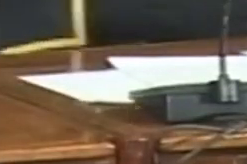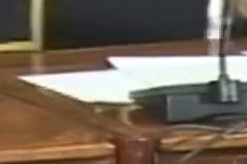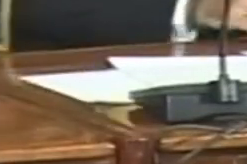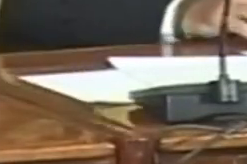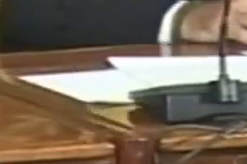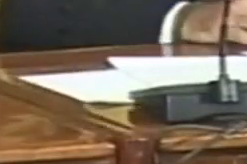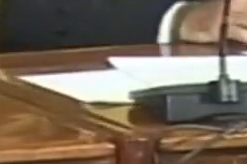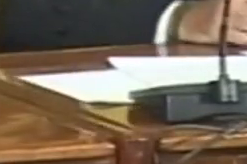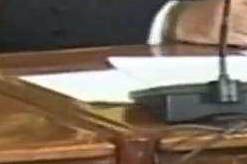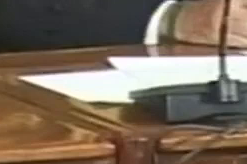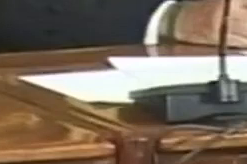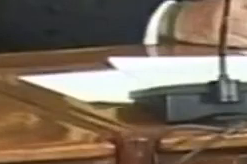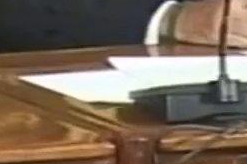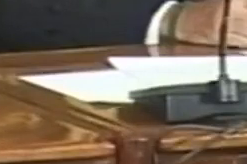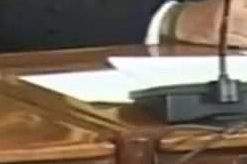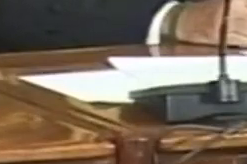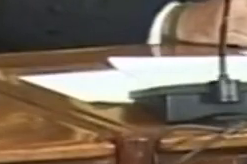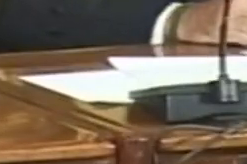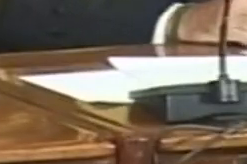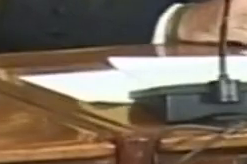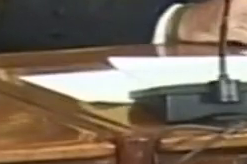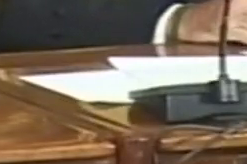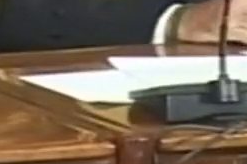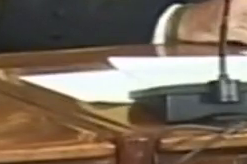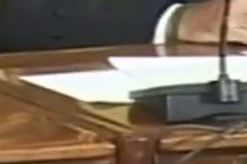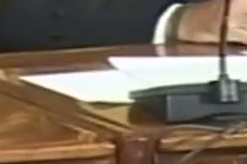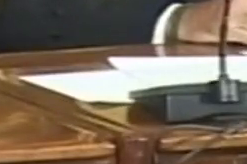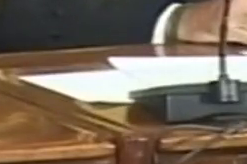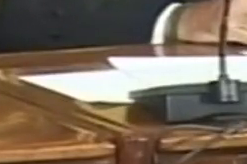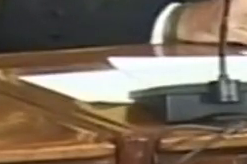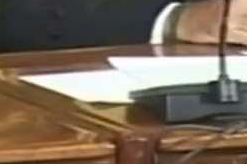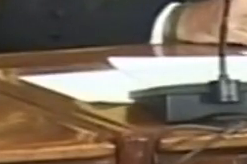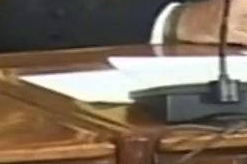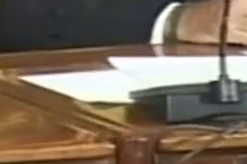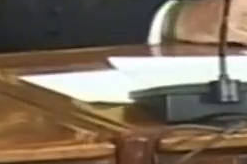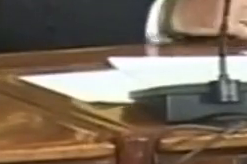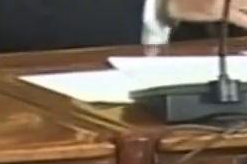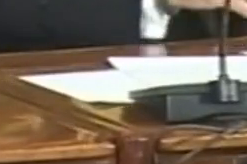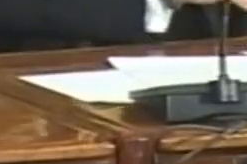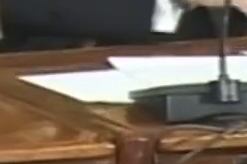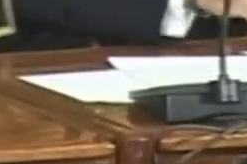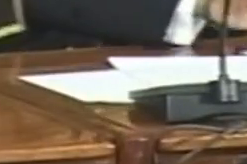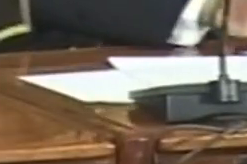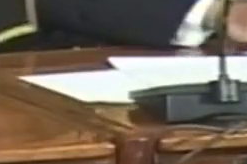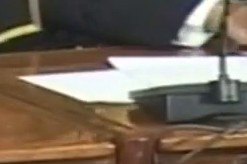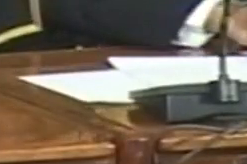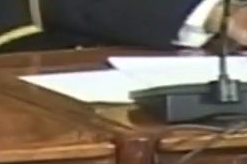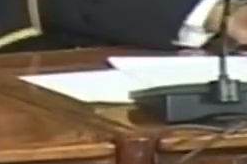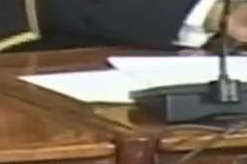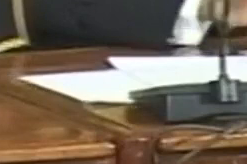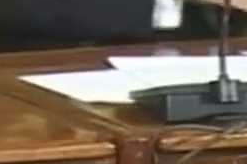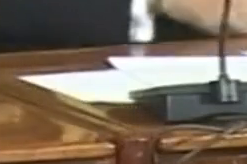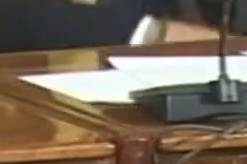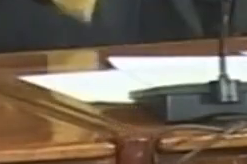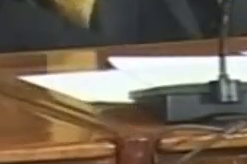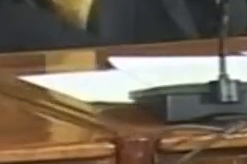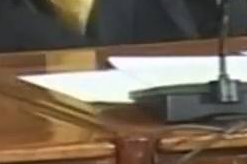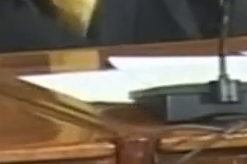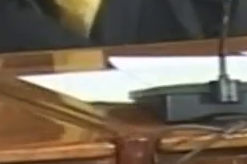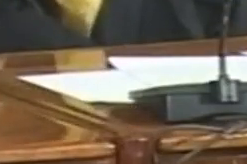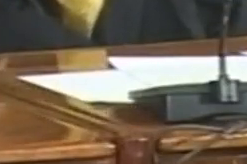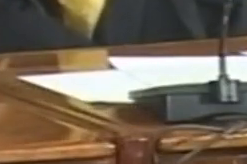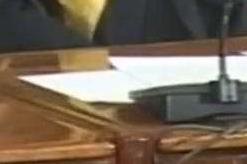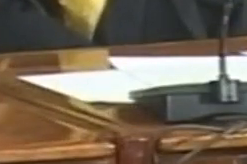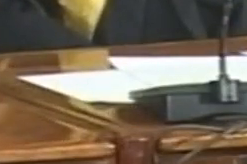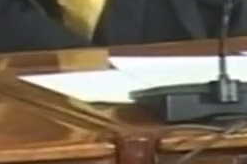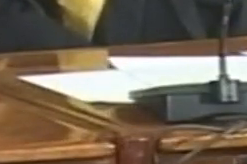Airport's Economic Regulation Expansion Fund Manley International Airport Regulations 2019 and the Airport's Economic